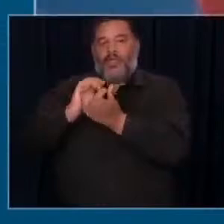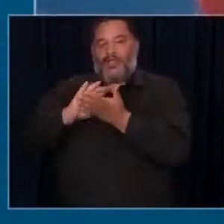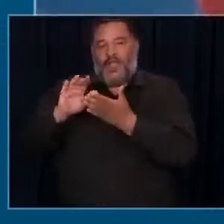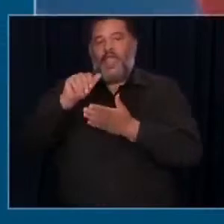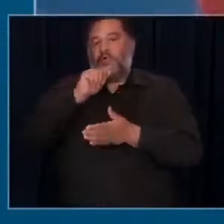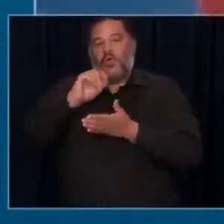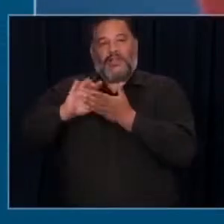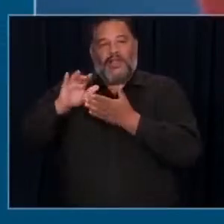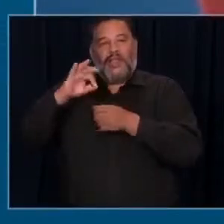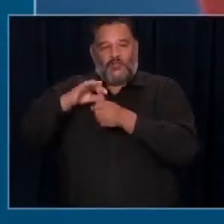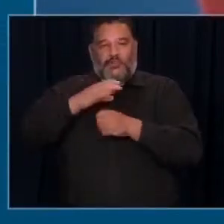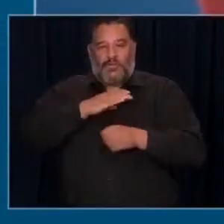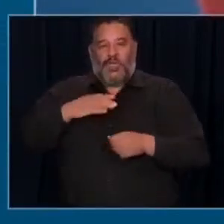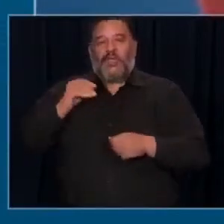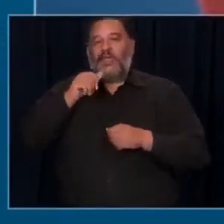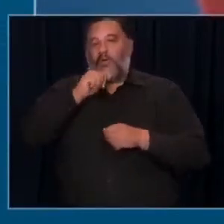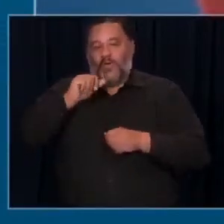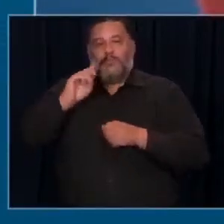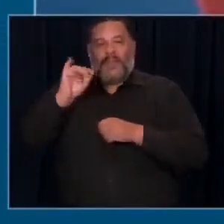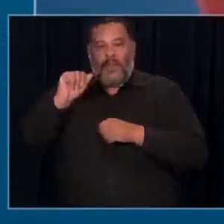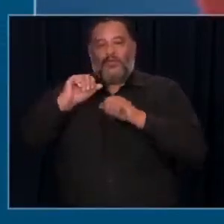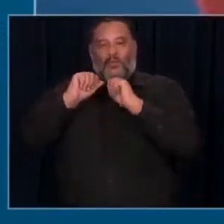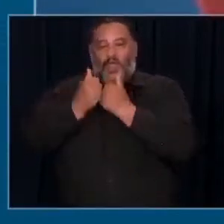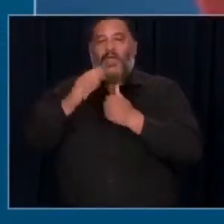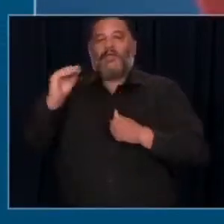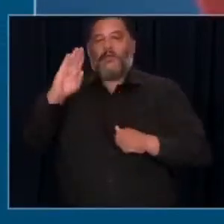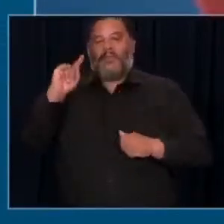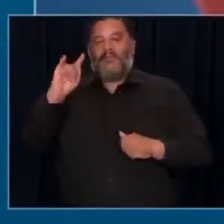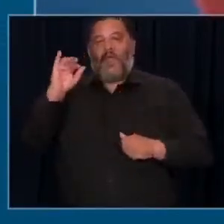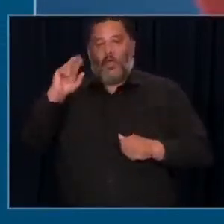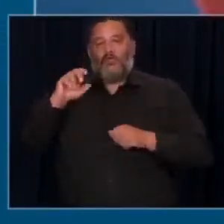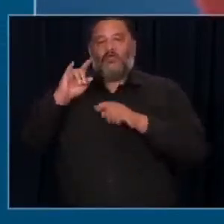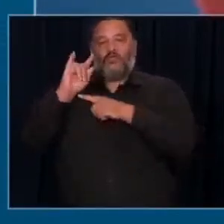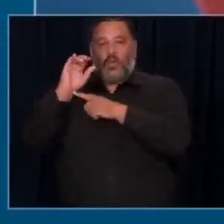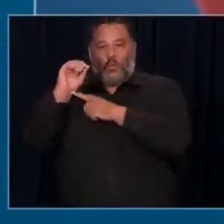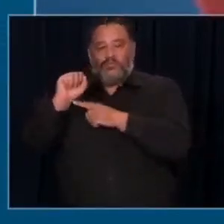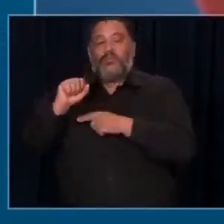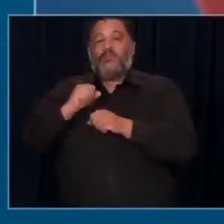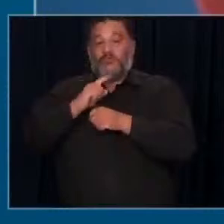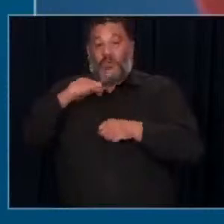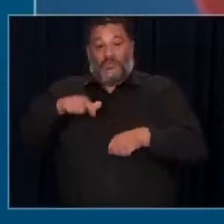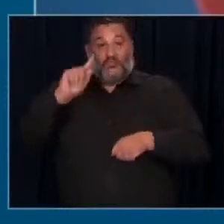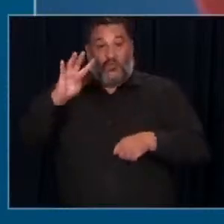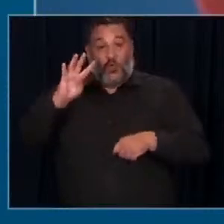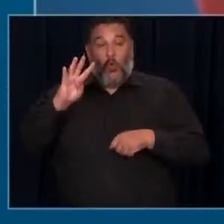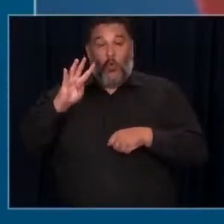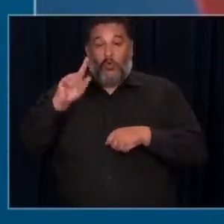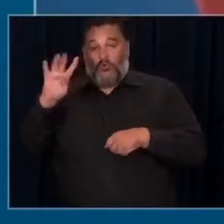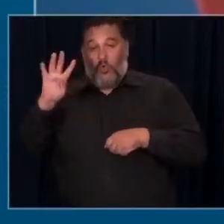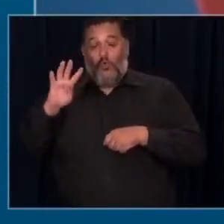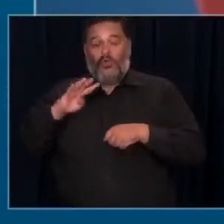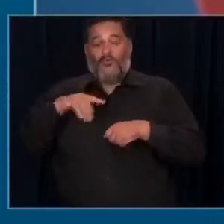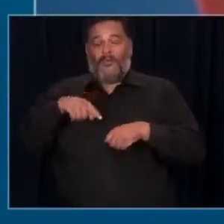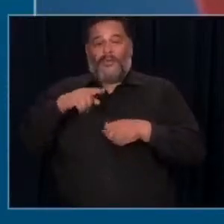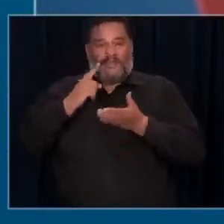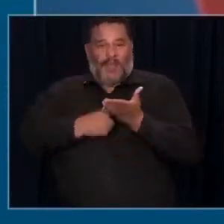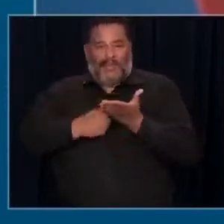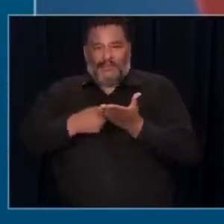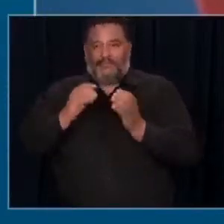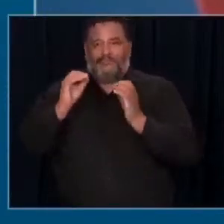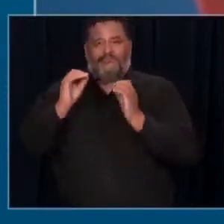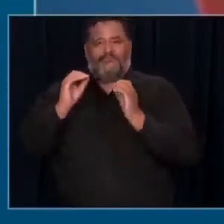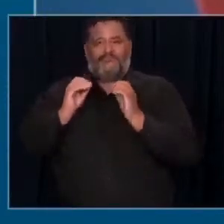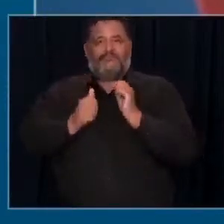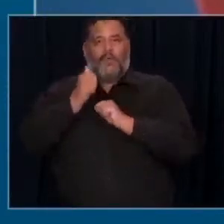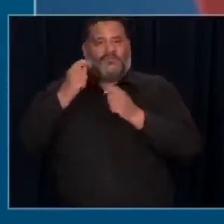Media Association, and Bitfire Studios, we're working to make sure these 2024 debates are the most accessible in Arizona history.